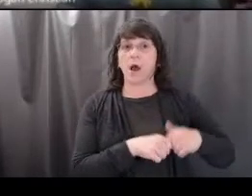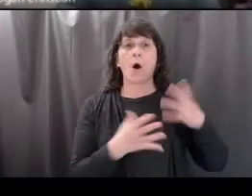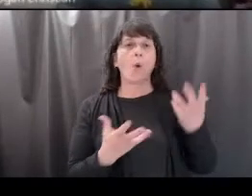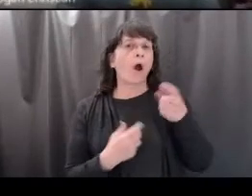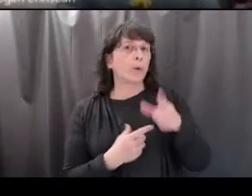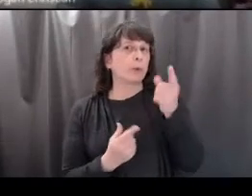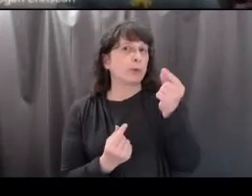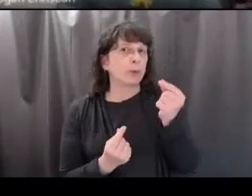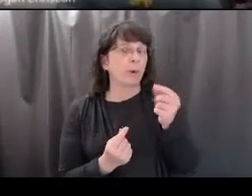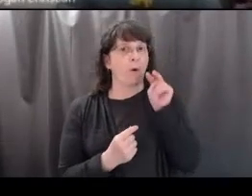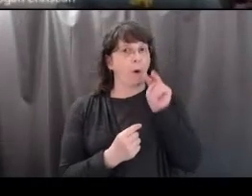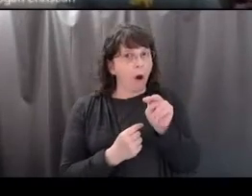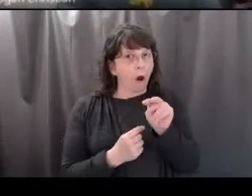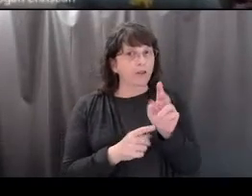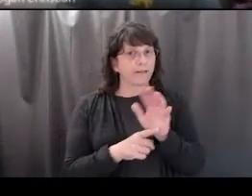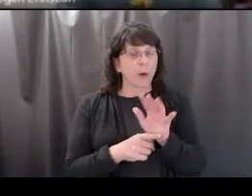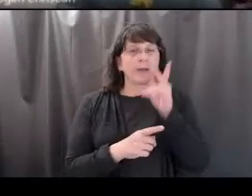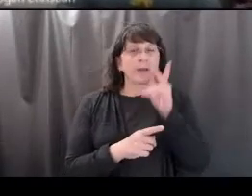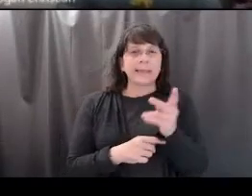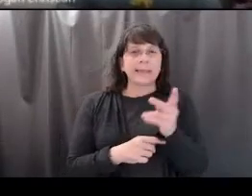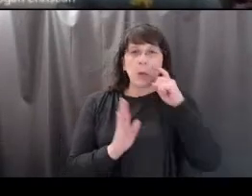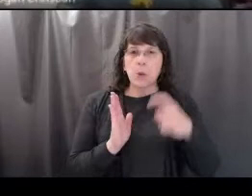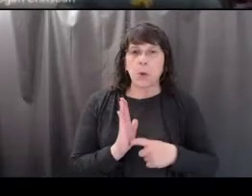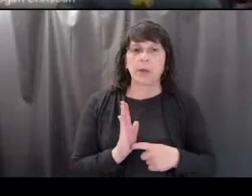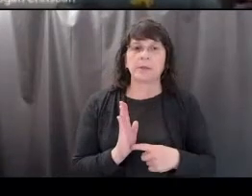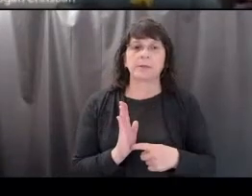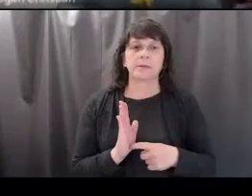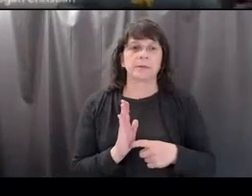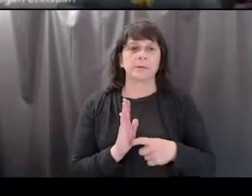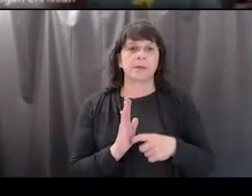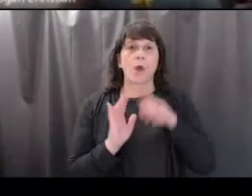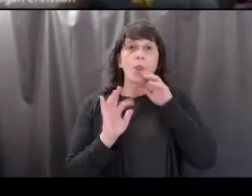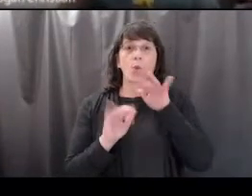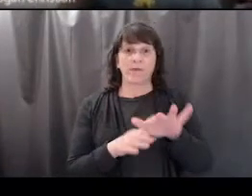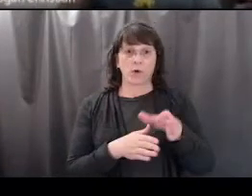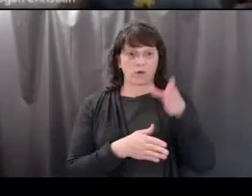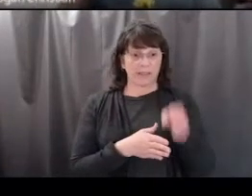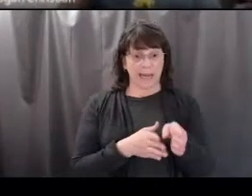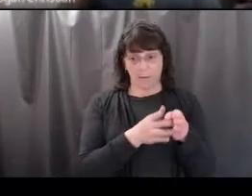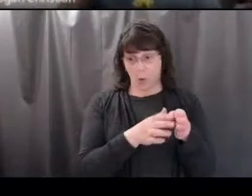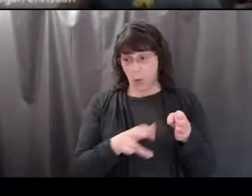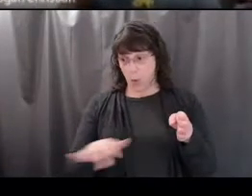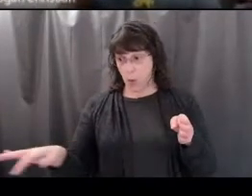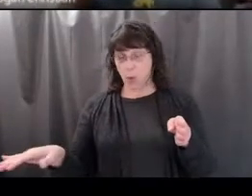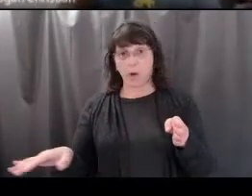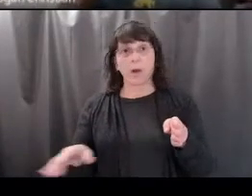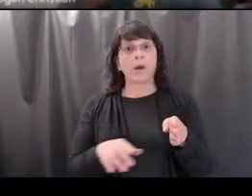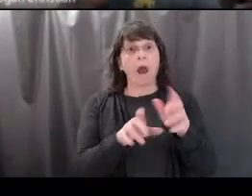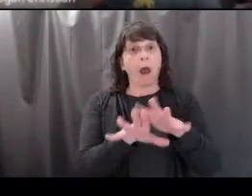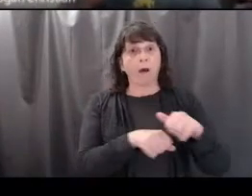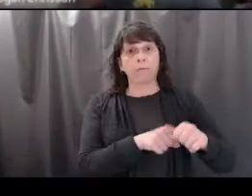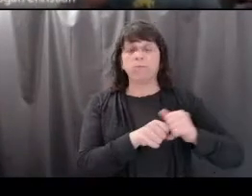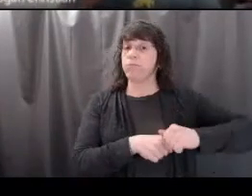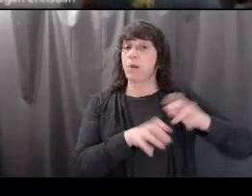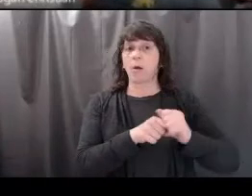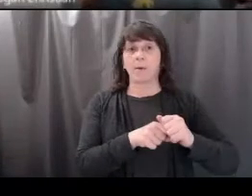do as we watch the video is see if you can notice how the river changed immediately after the dam is obliterated. You're going to